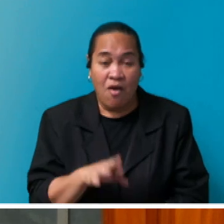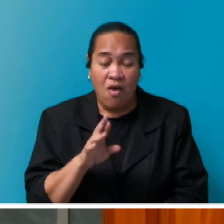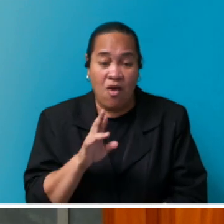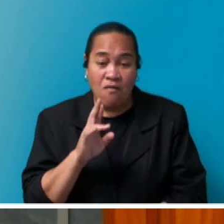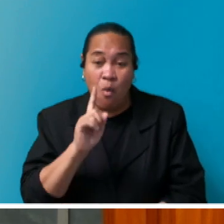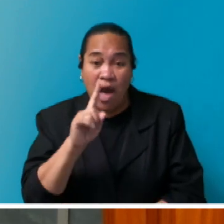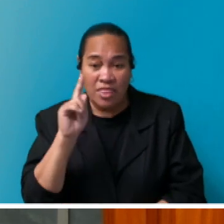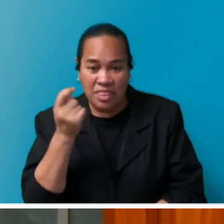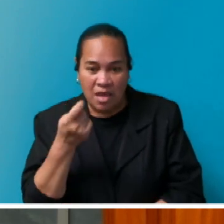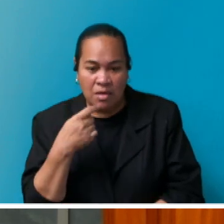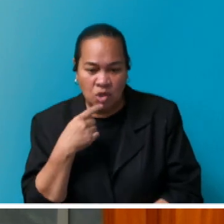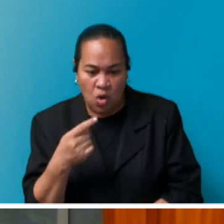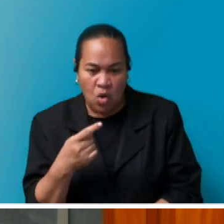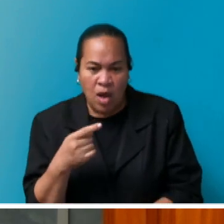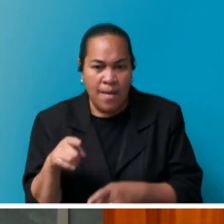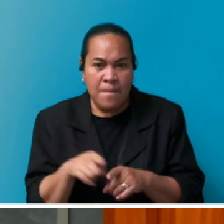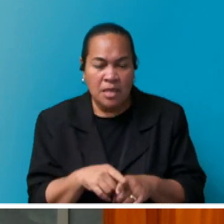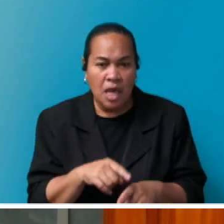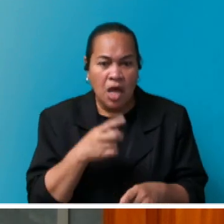to $21.42 per week.